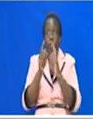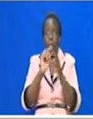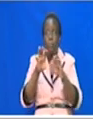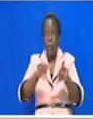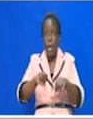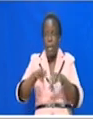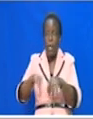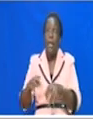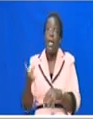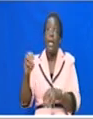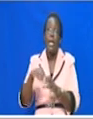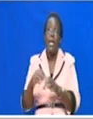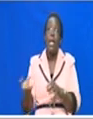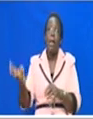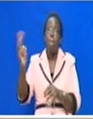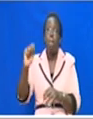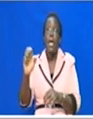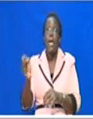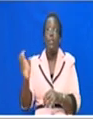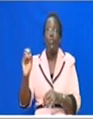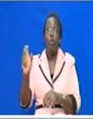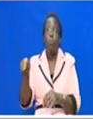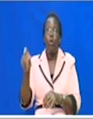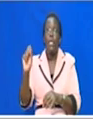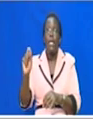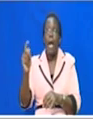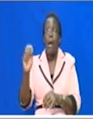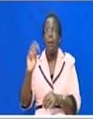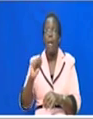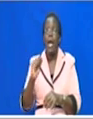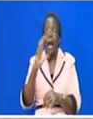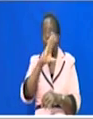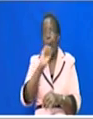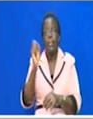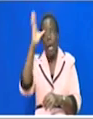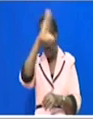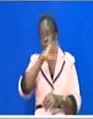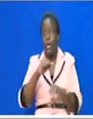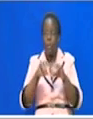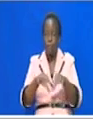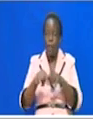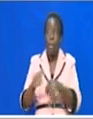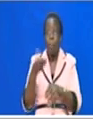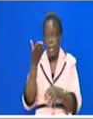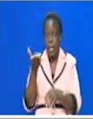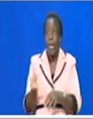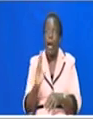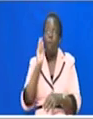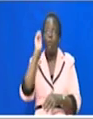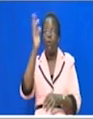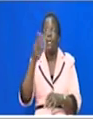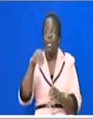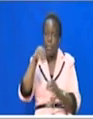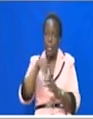agriculture in Mesopotamia and agriculture in Egypt as African farming. But for this case, our focus is on